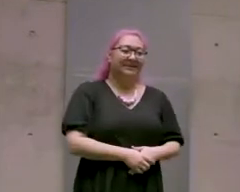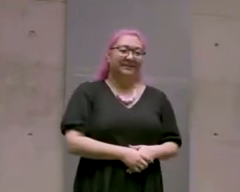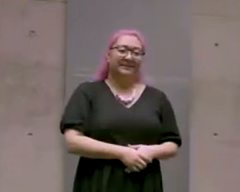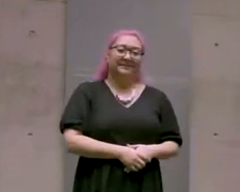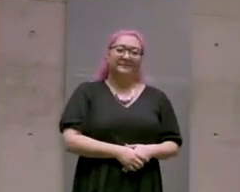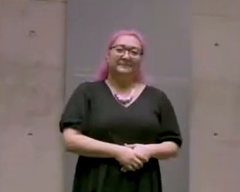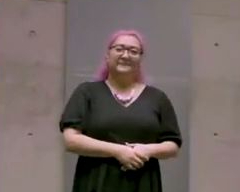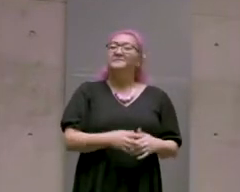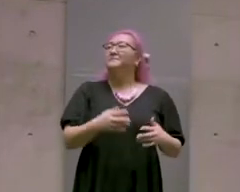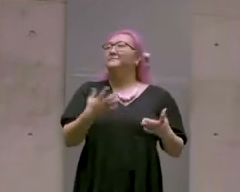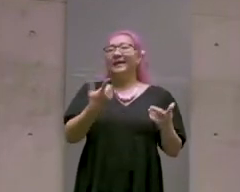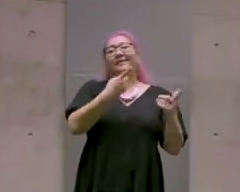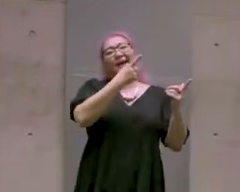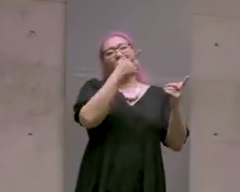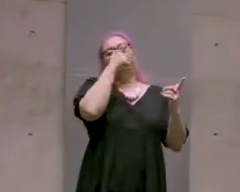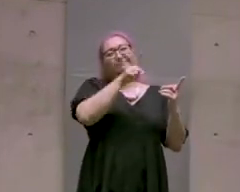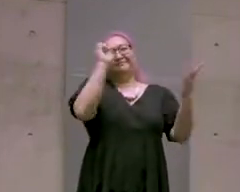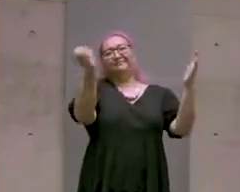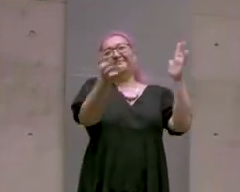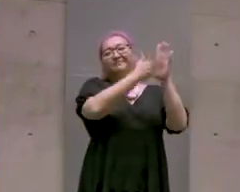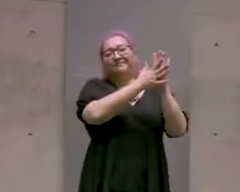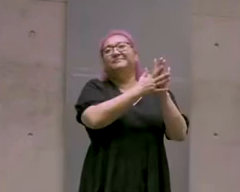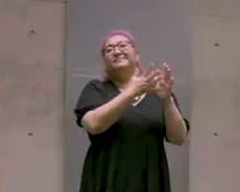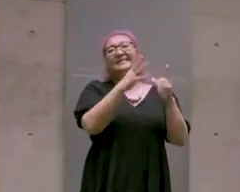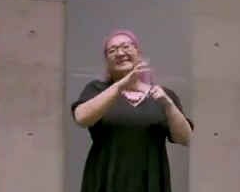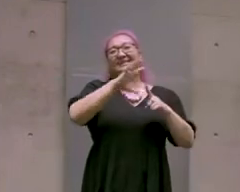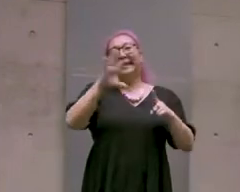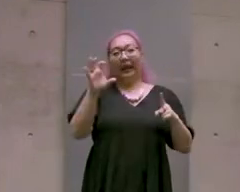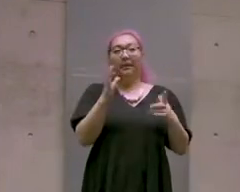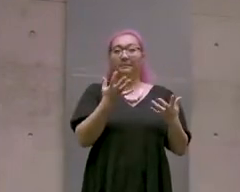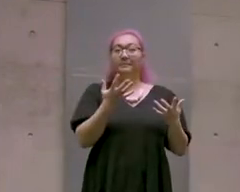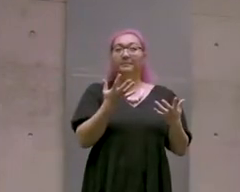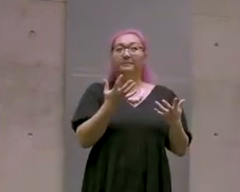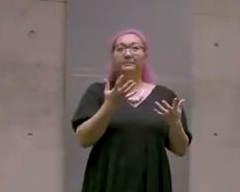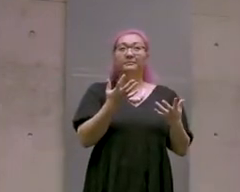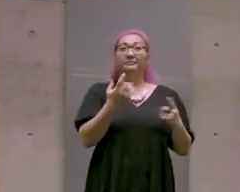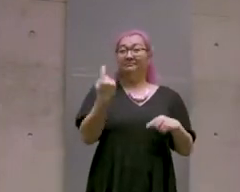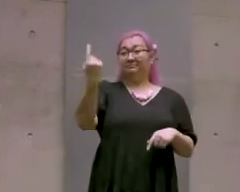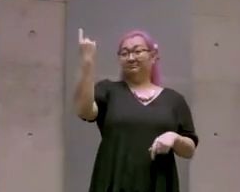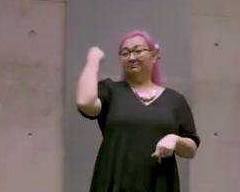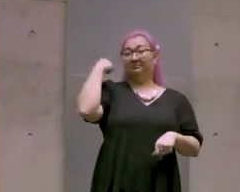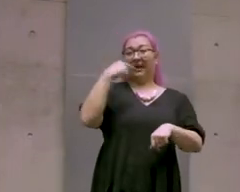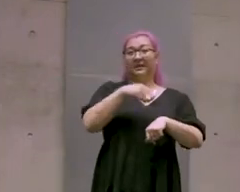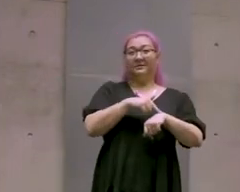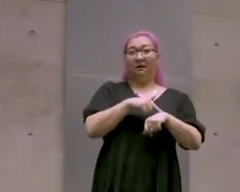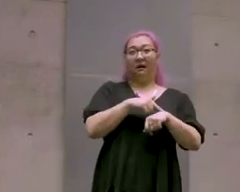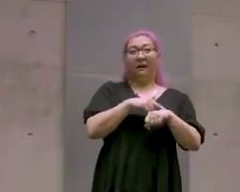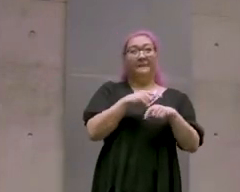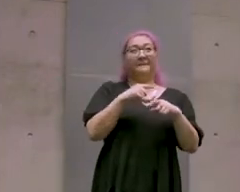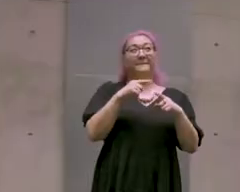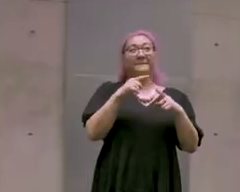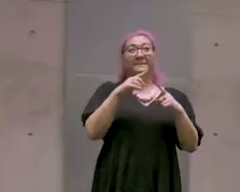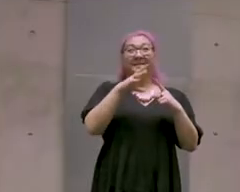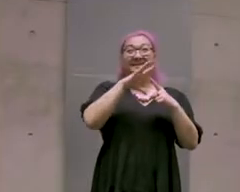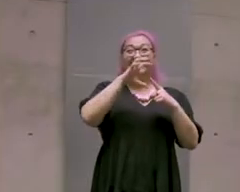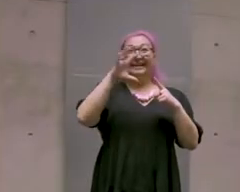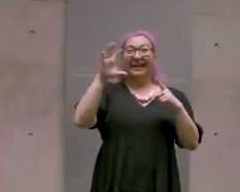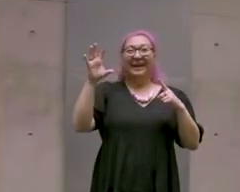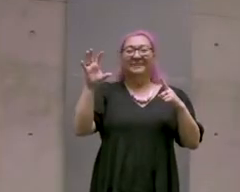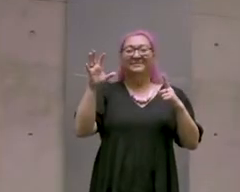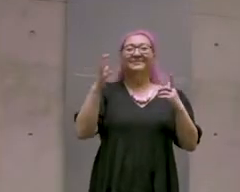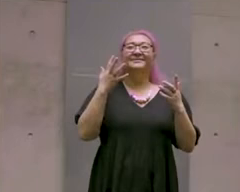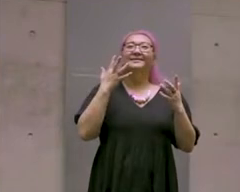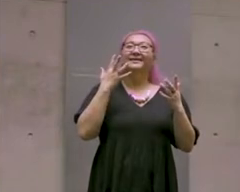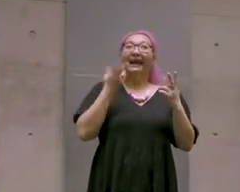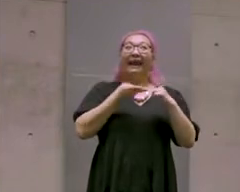But they kind of got beyond there. But back then, if you got on Steam, like, you were on the front page for a week, and that's so offensive in the modern